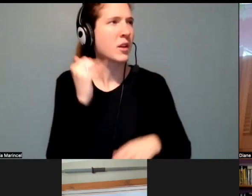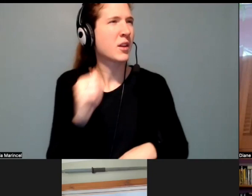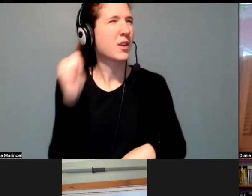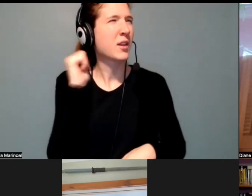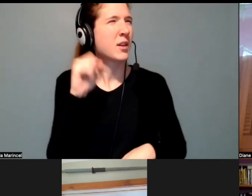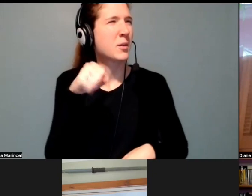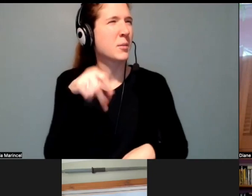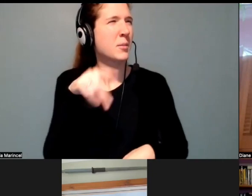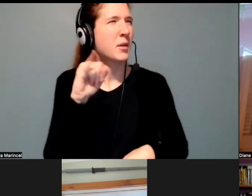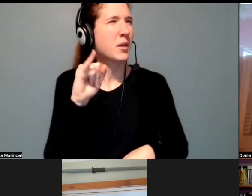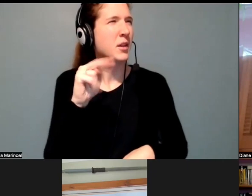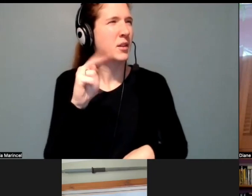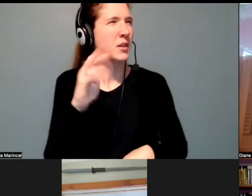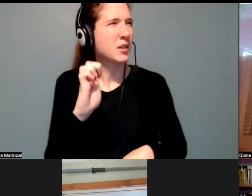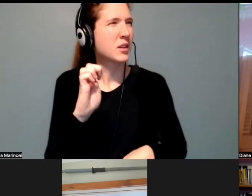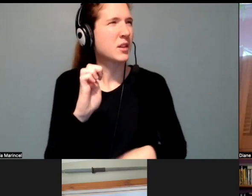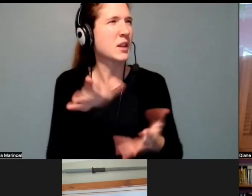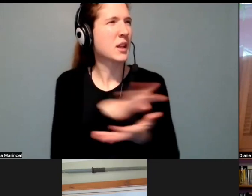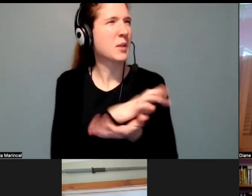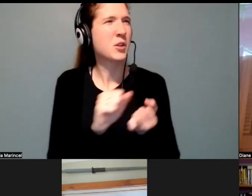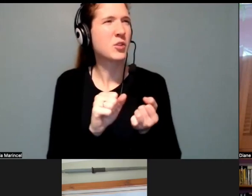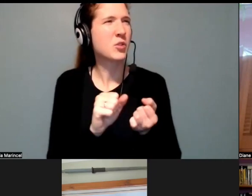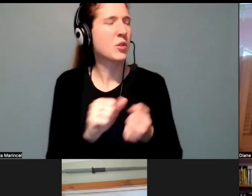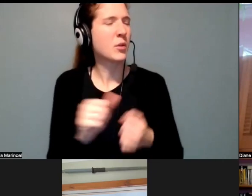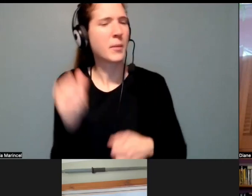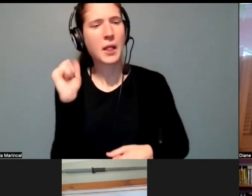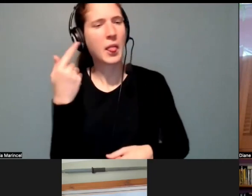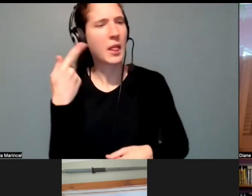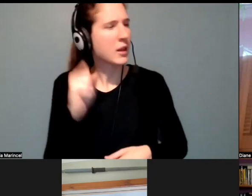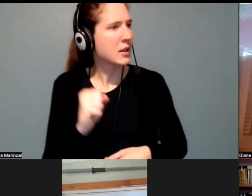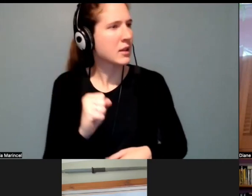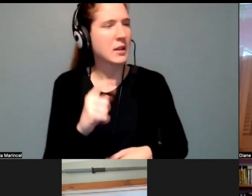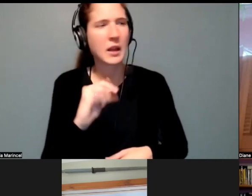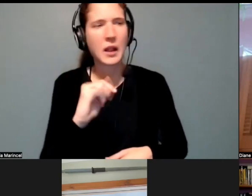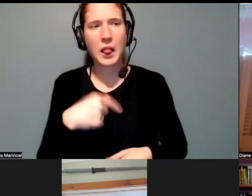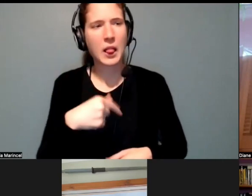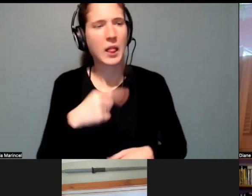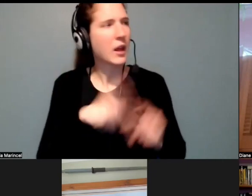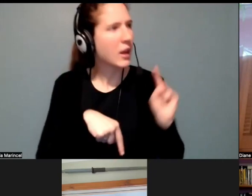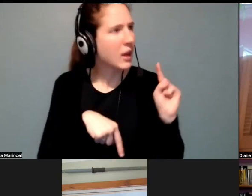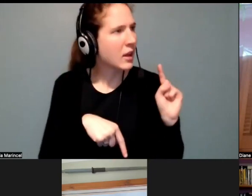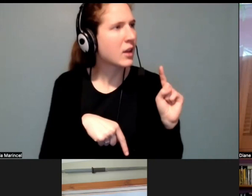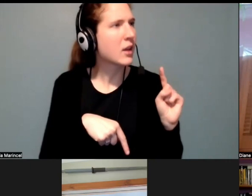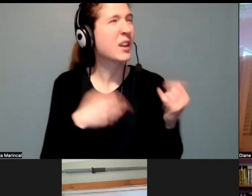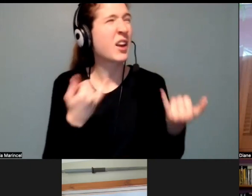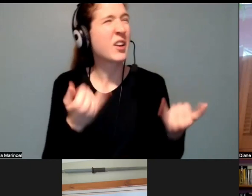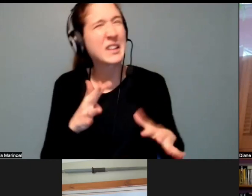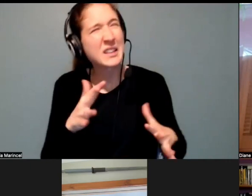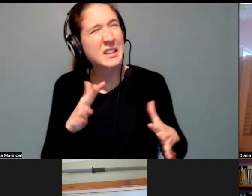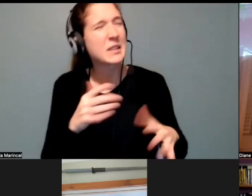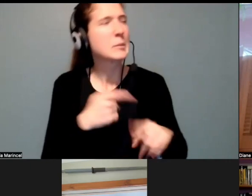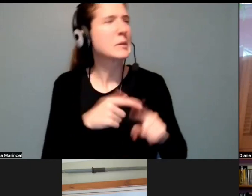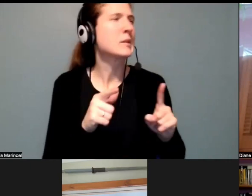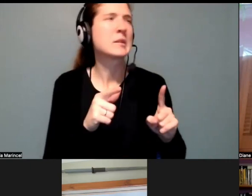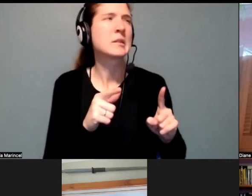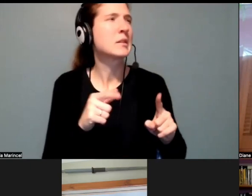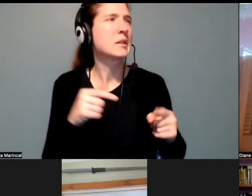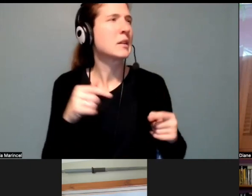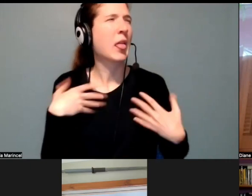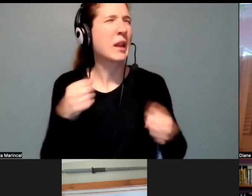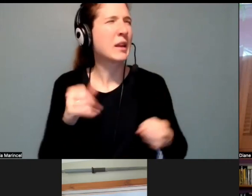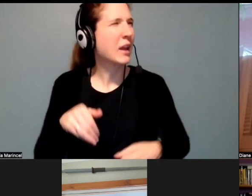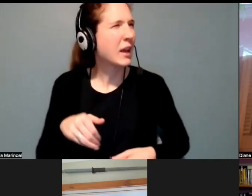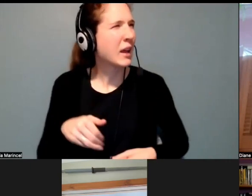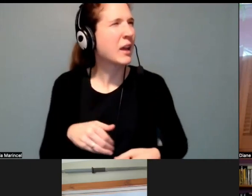so he couldn't use his back legs and his tail for a long time. Now he oh, can, but he's not good enough to release. So I made him a pond